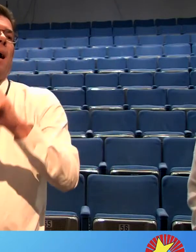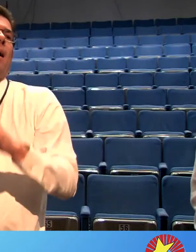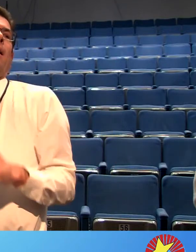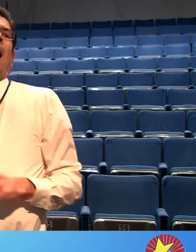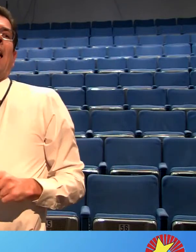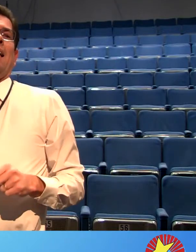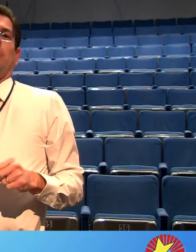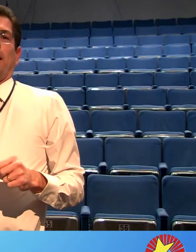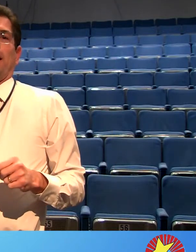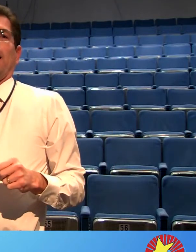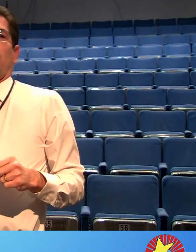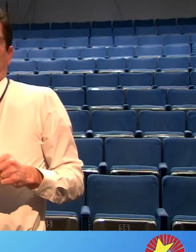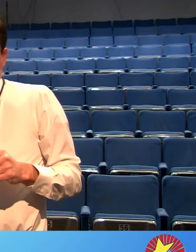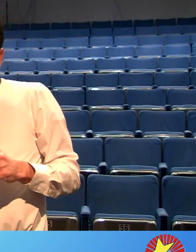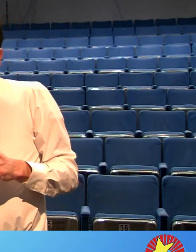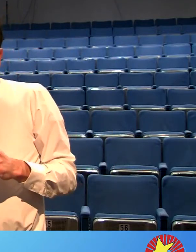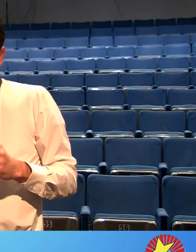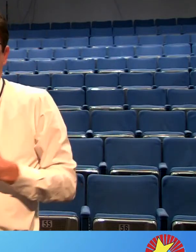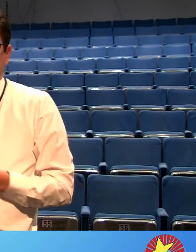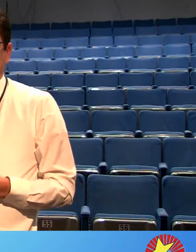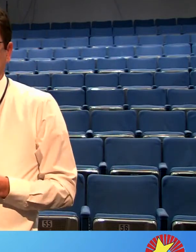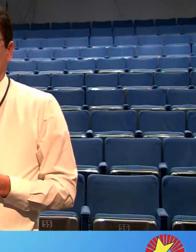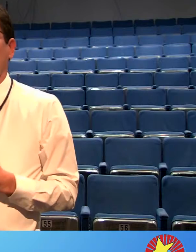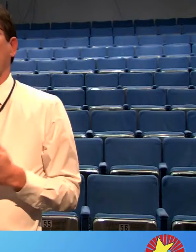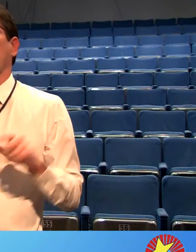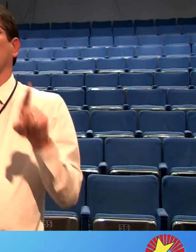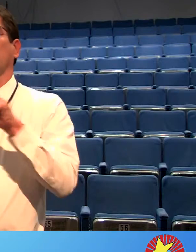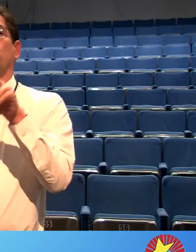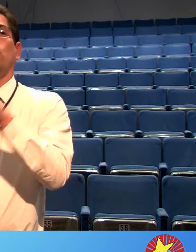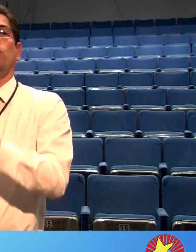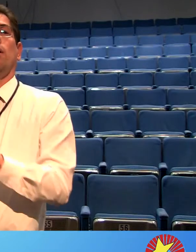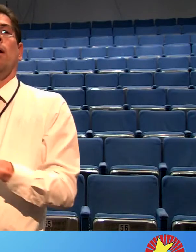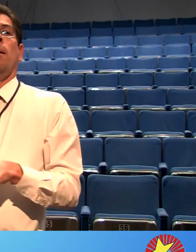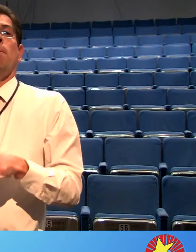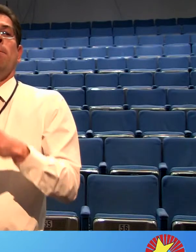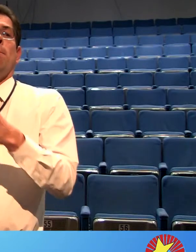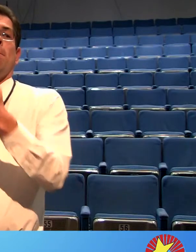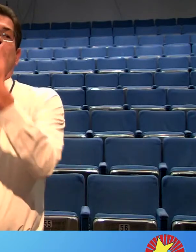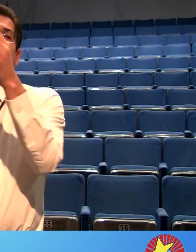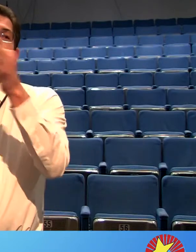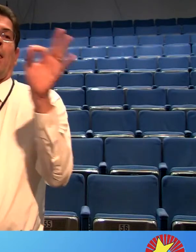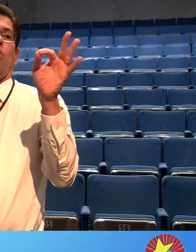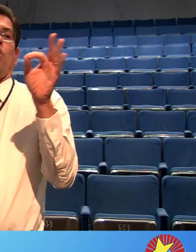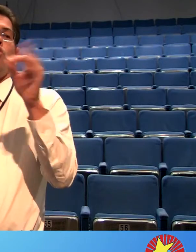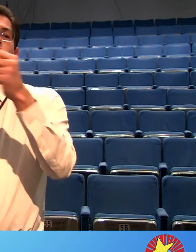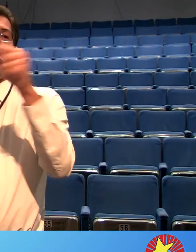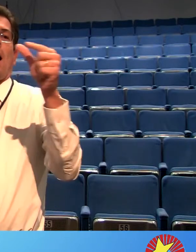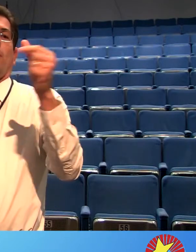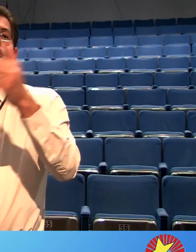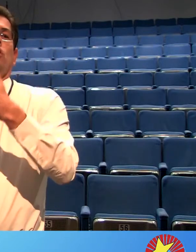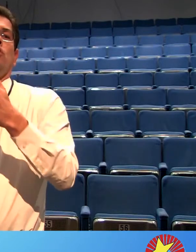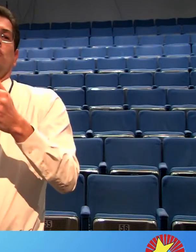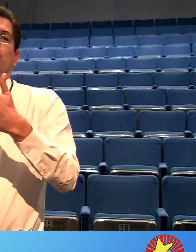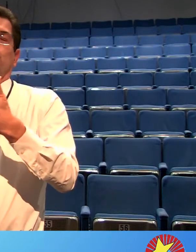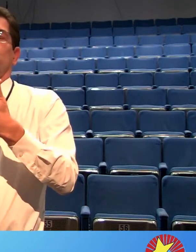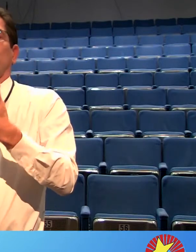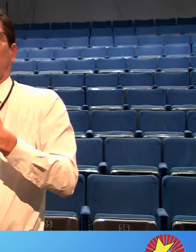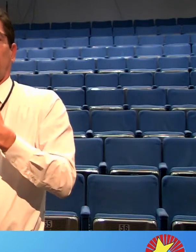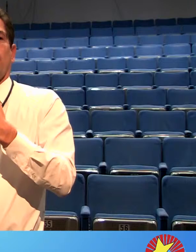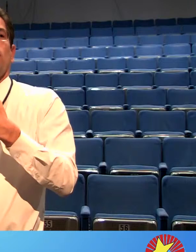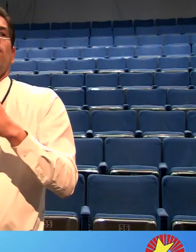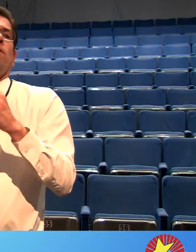specifically for the ASD population. We have Galileo testing, used for ASB, our blind visually